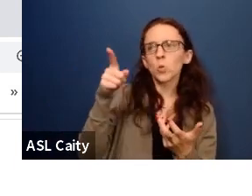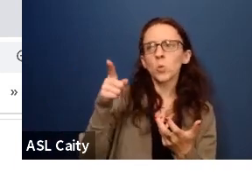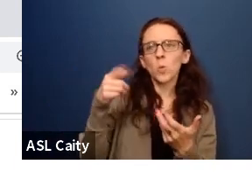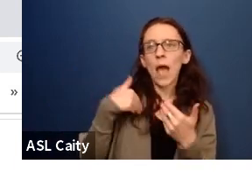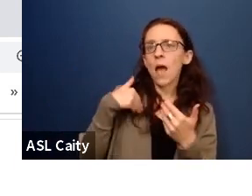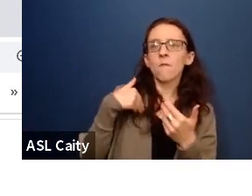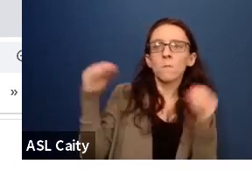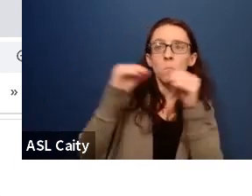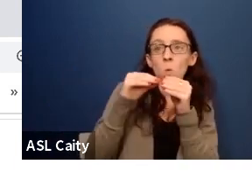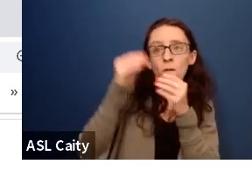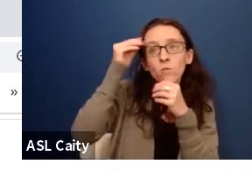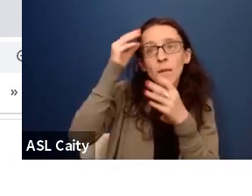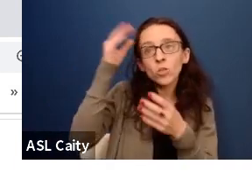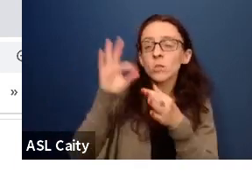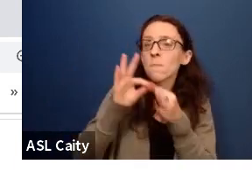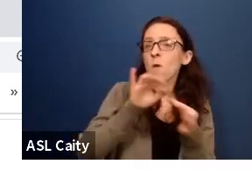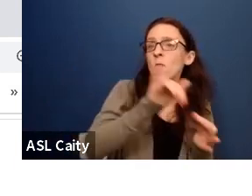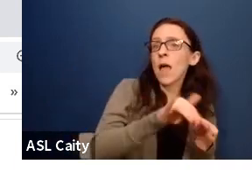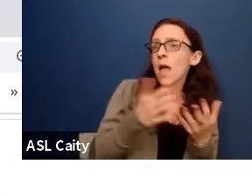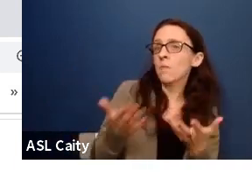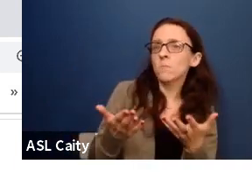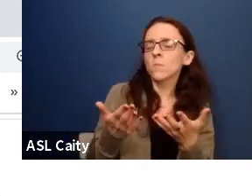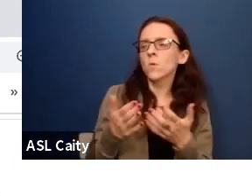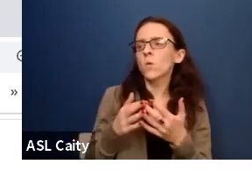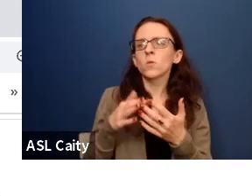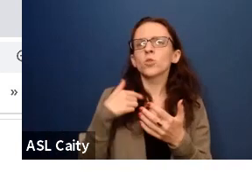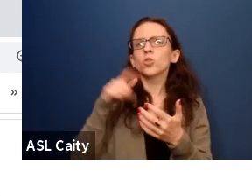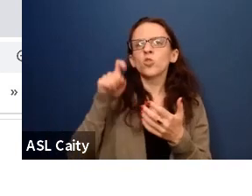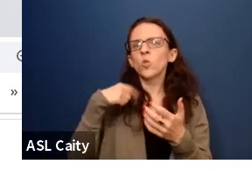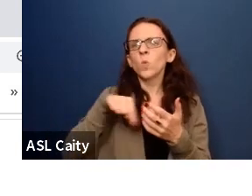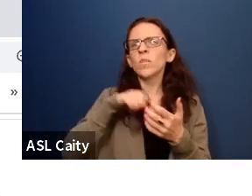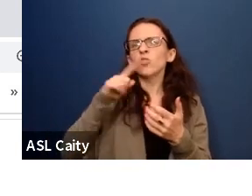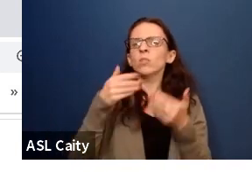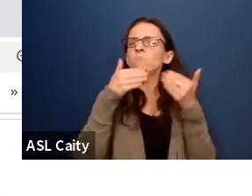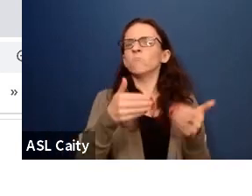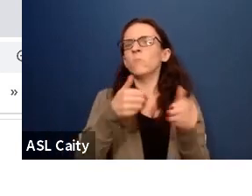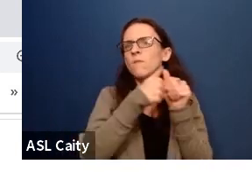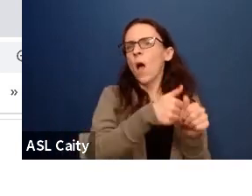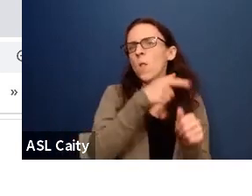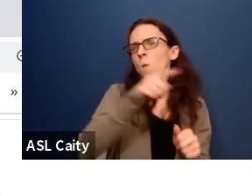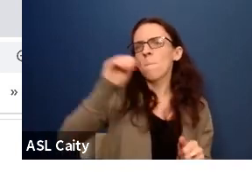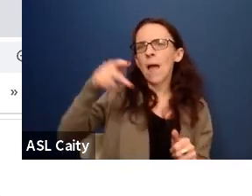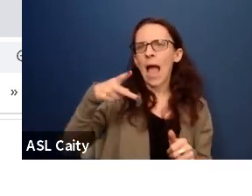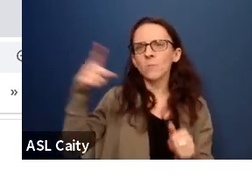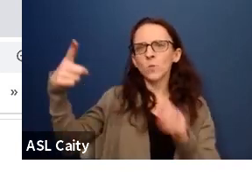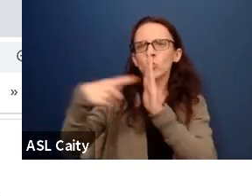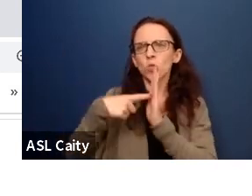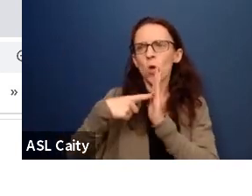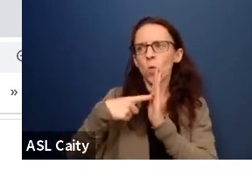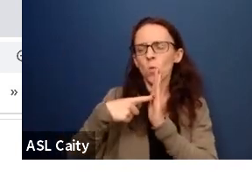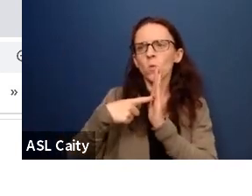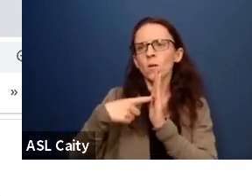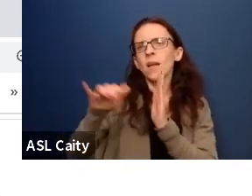on that, or should we just be using the maps that you presented in connection